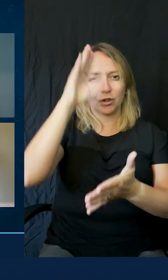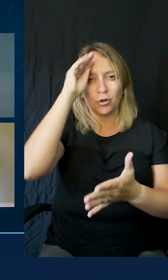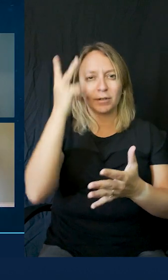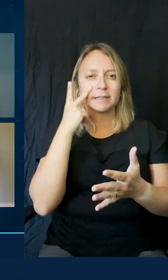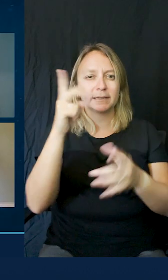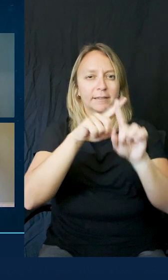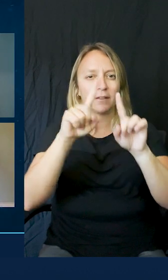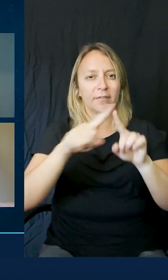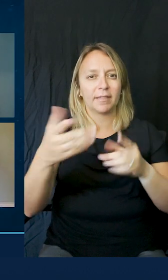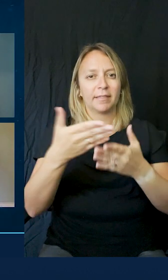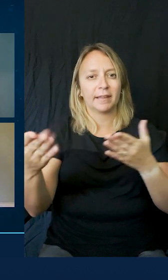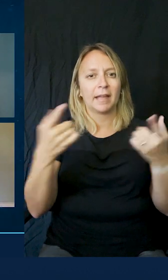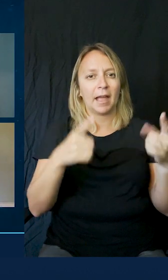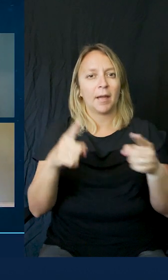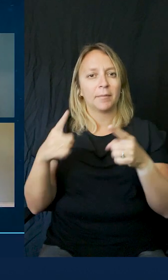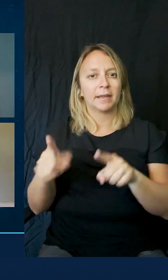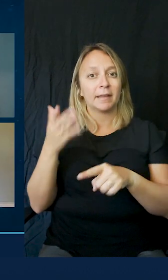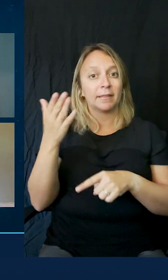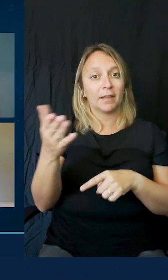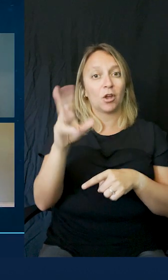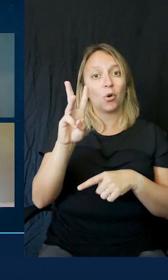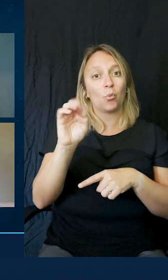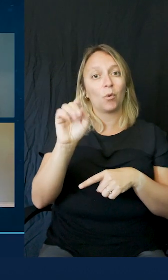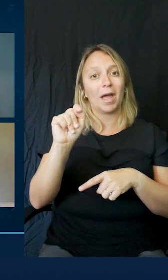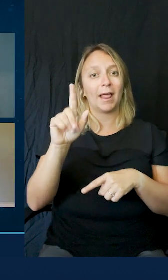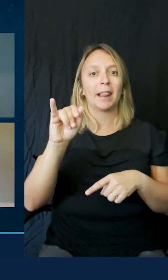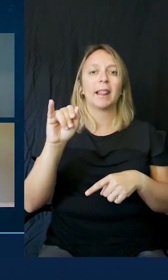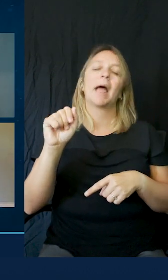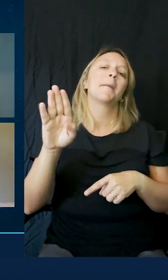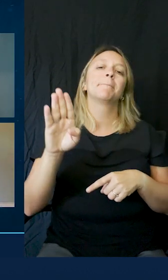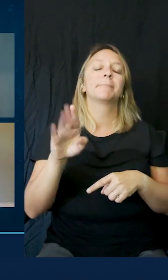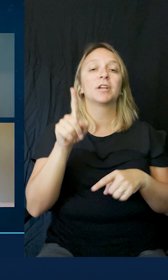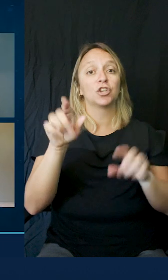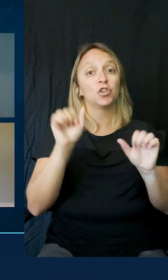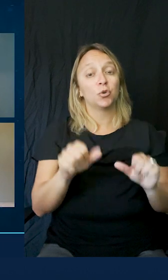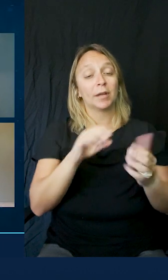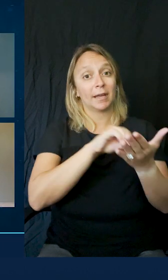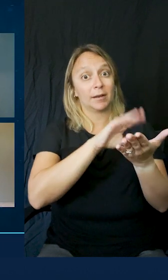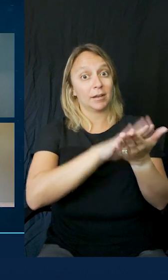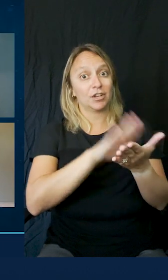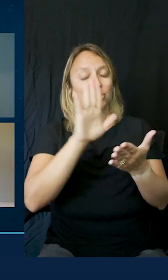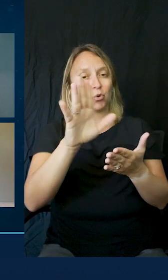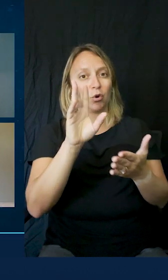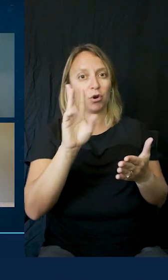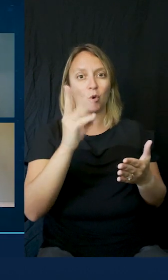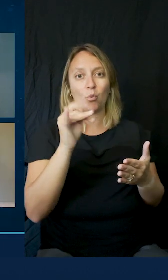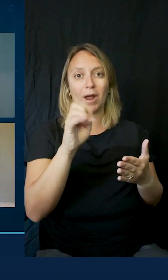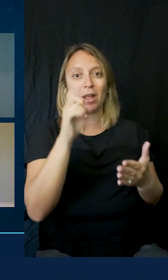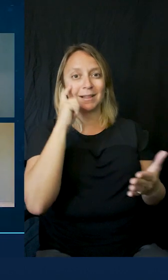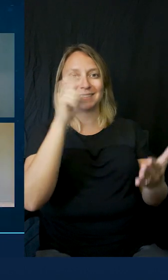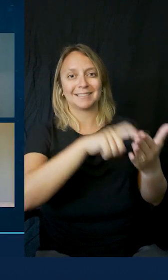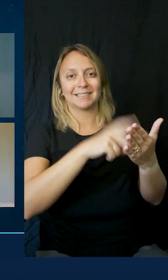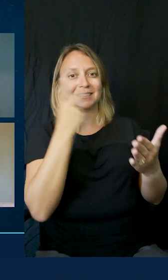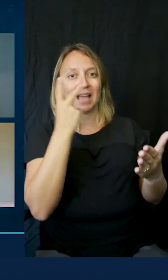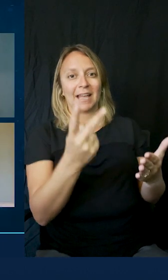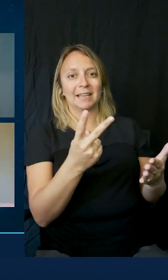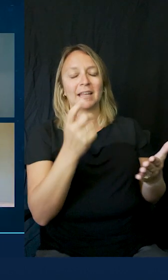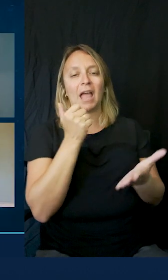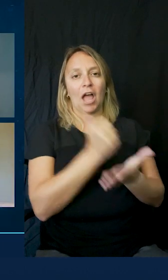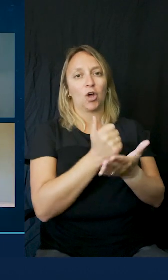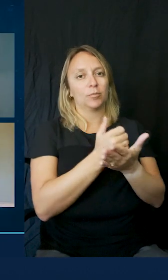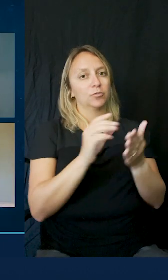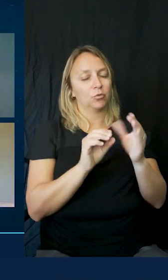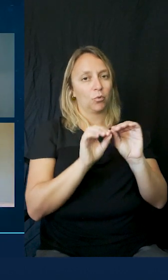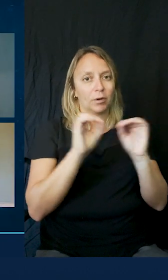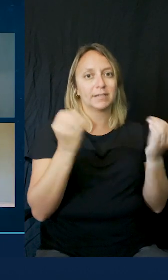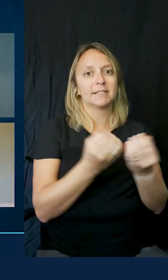there. There's also a sightings network there where you can enter your whale sightings and help out a bunch of different organizations throughout the whole coast